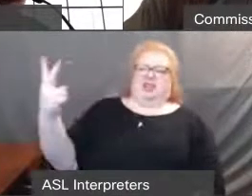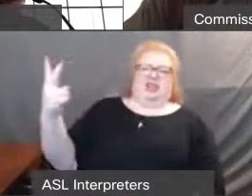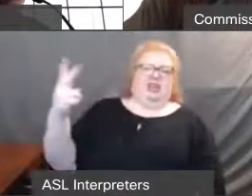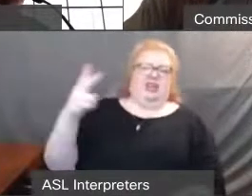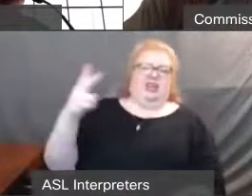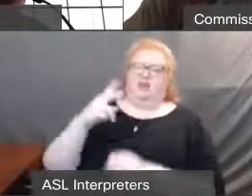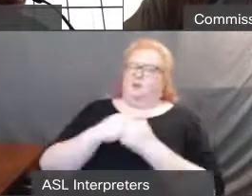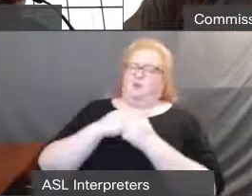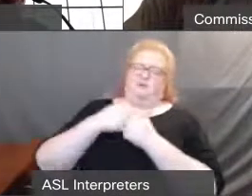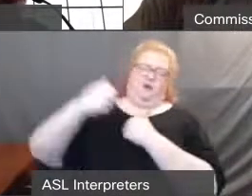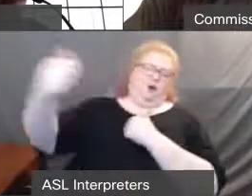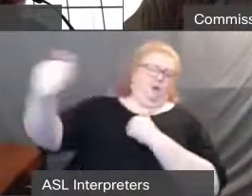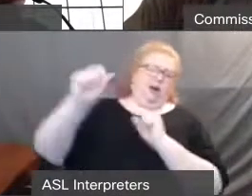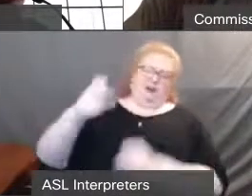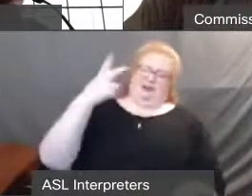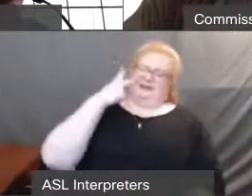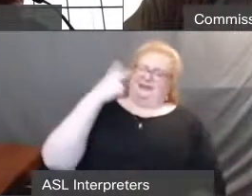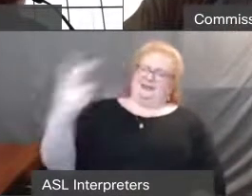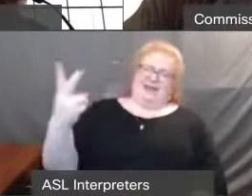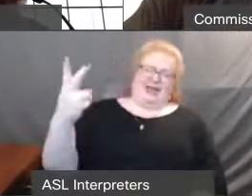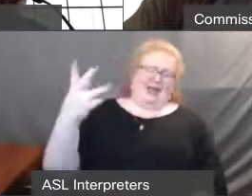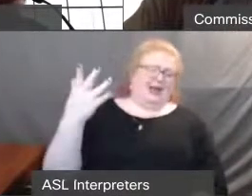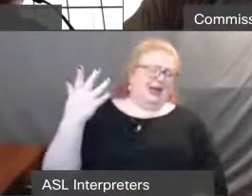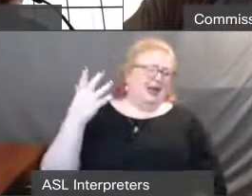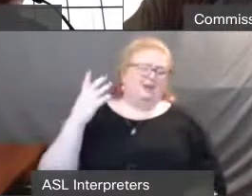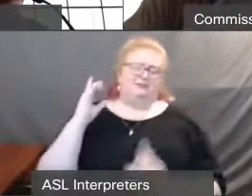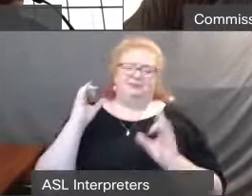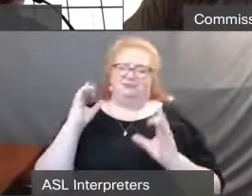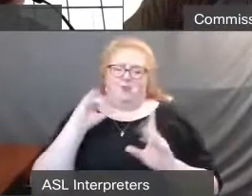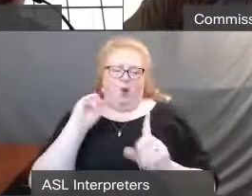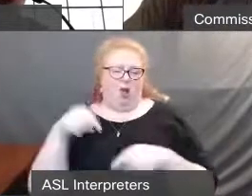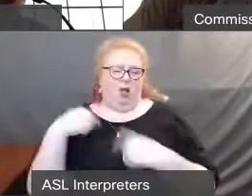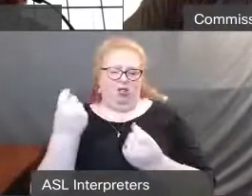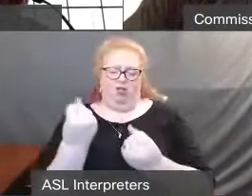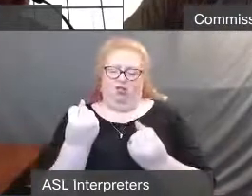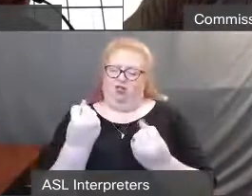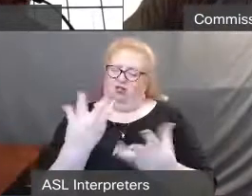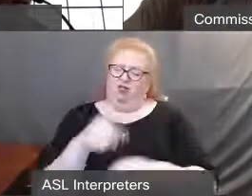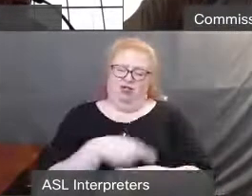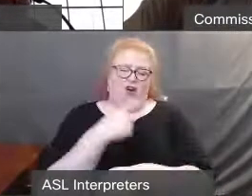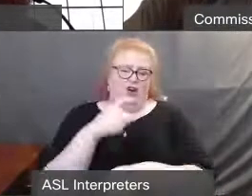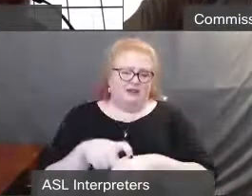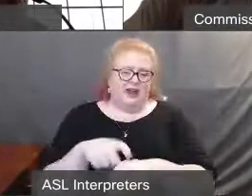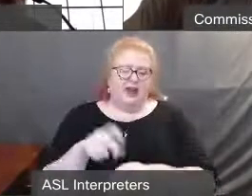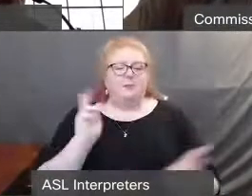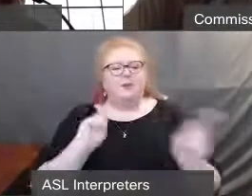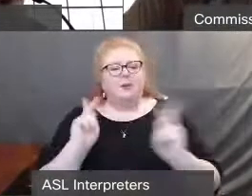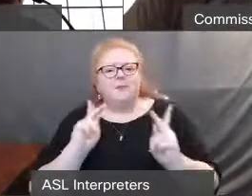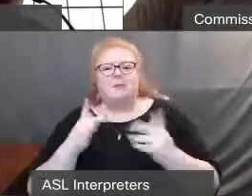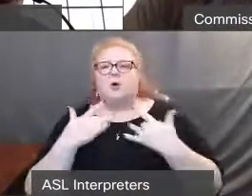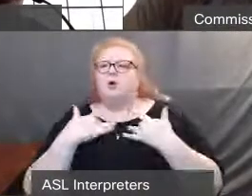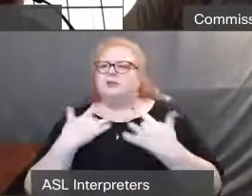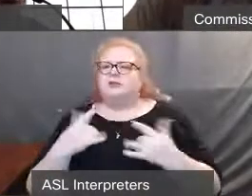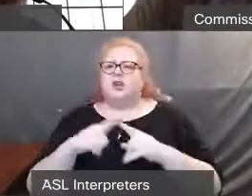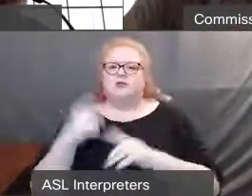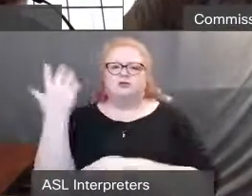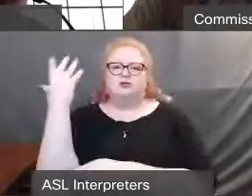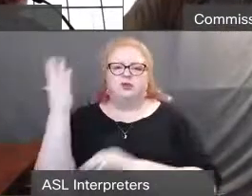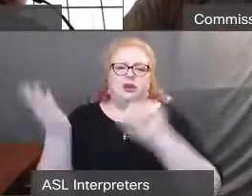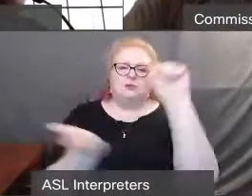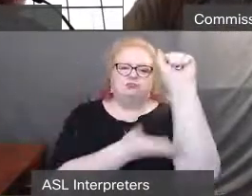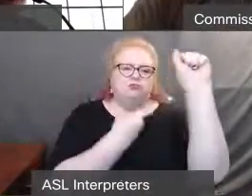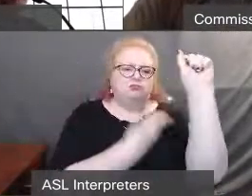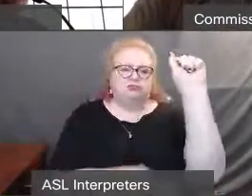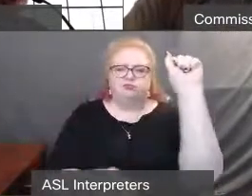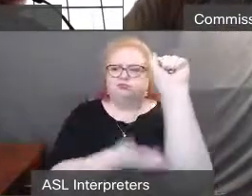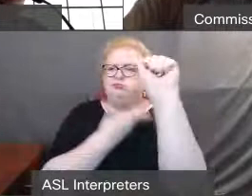in those years a lot of speculative development by clearing land. The prevailing attitude by many developers being, I can't